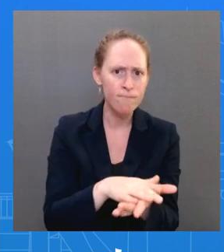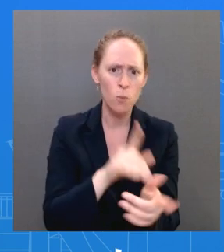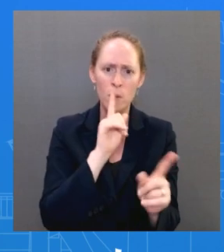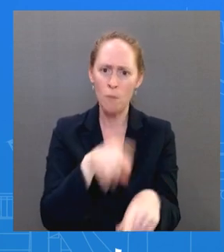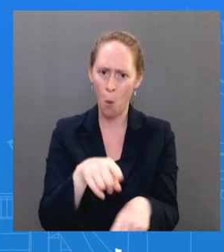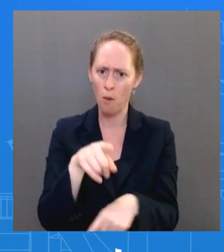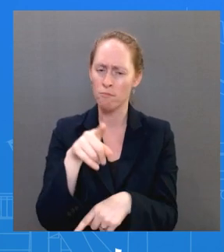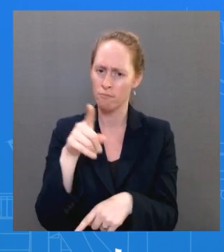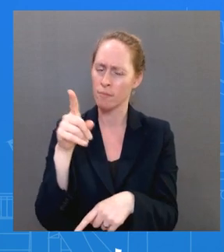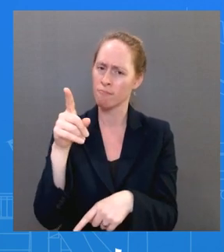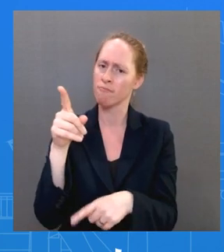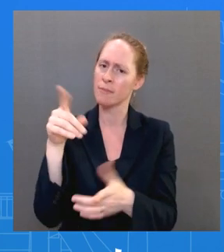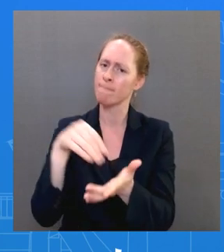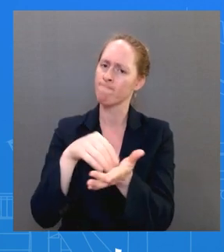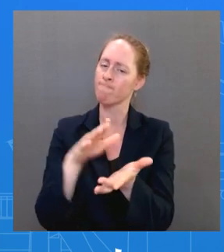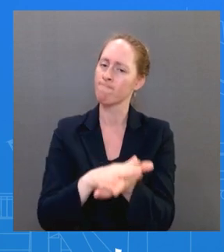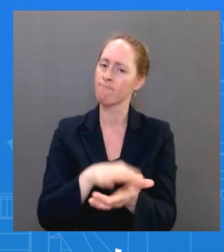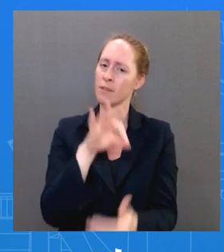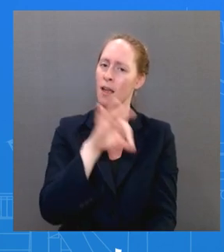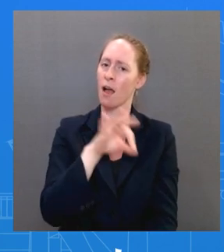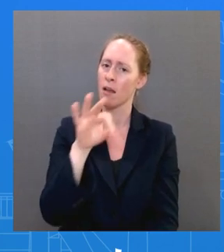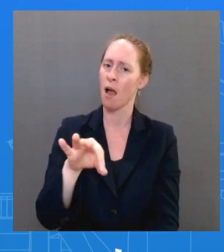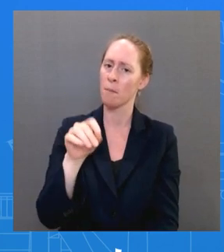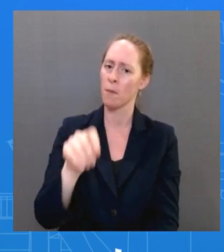he was found to be infected.